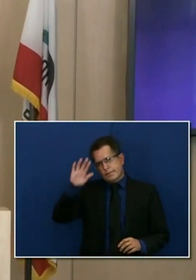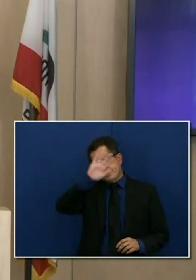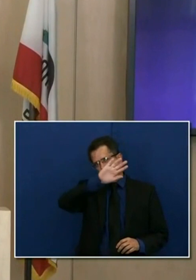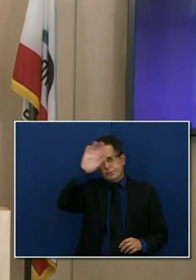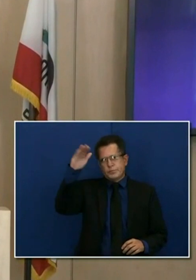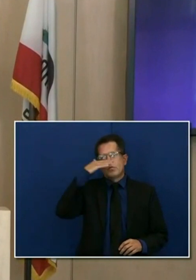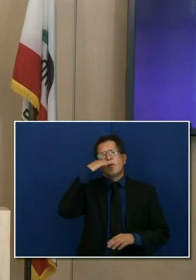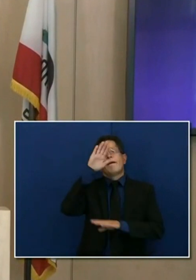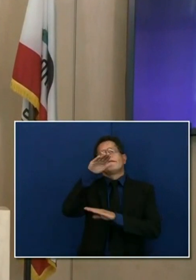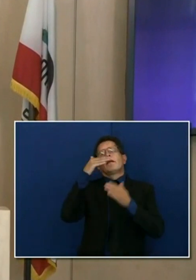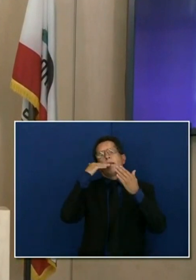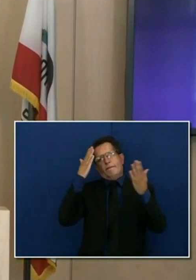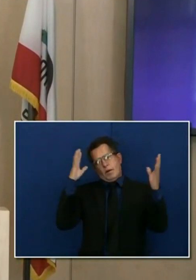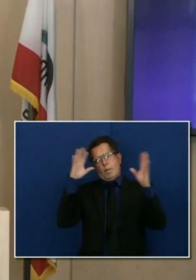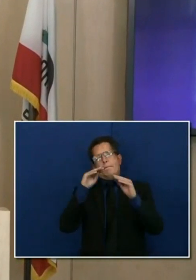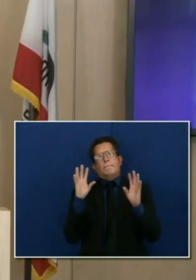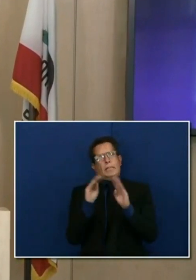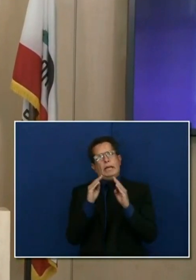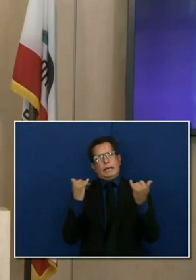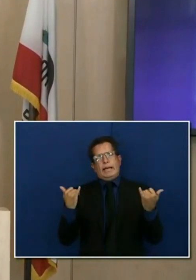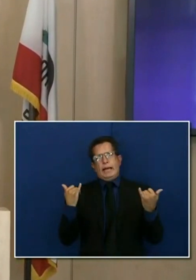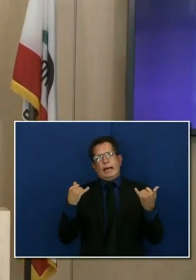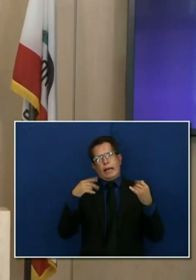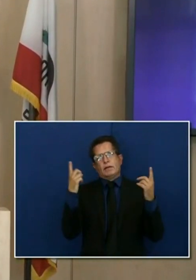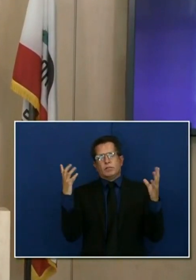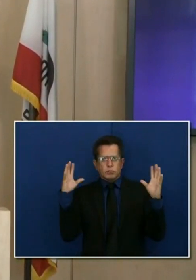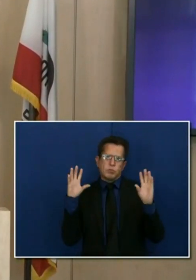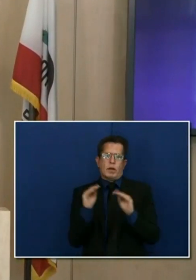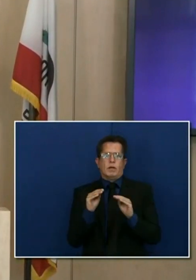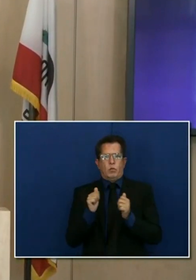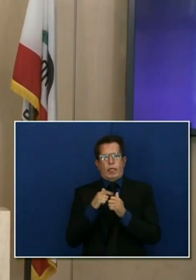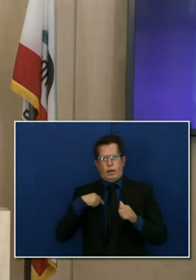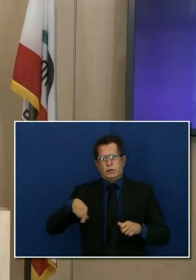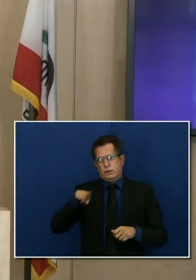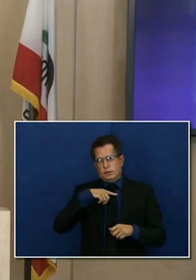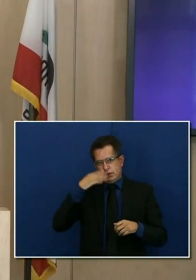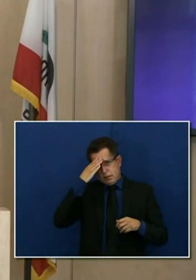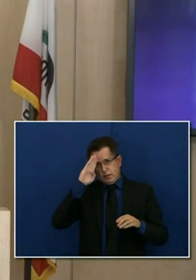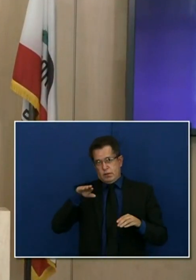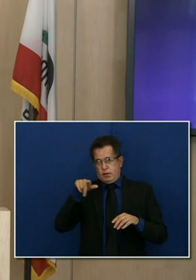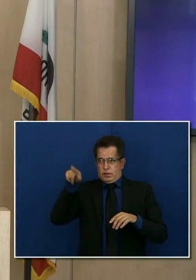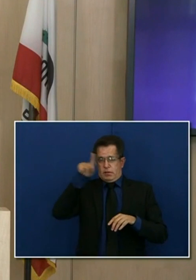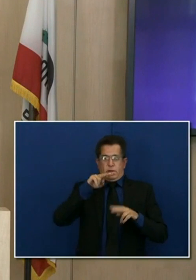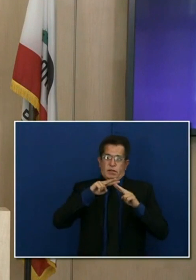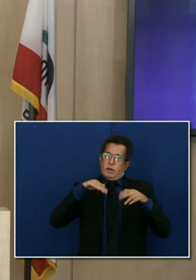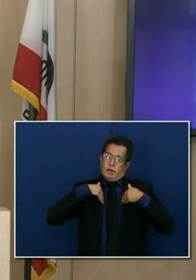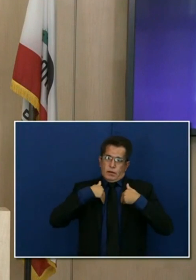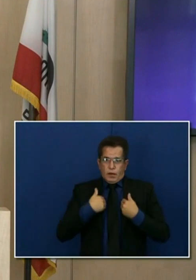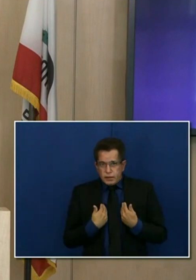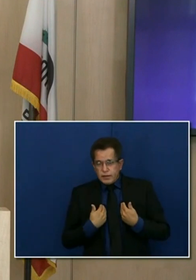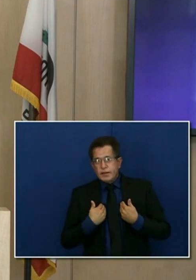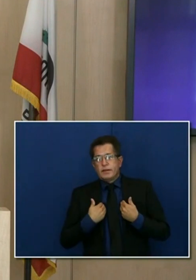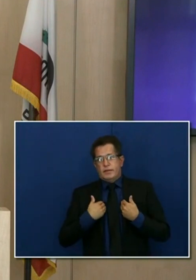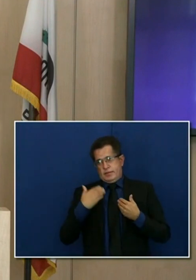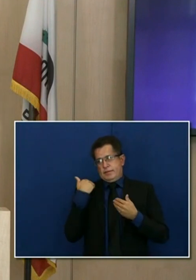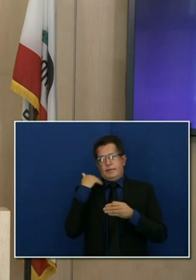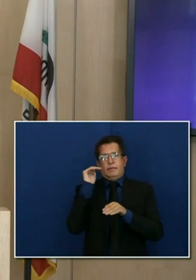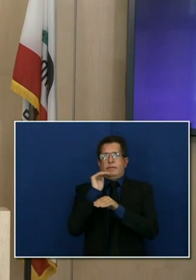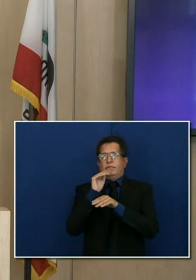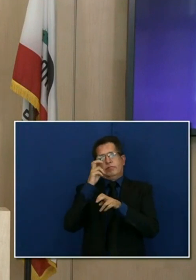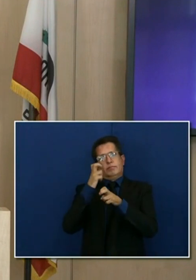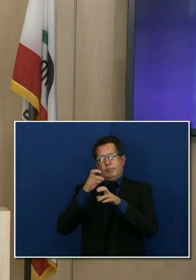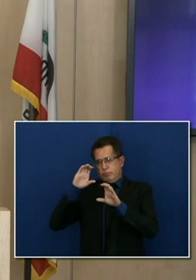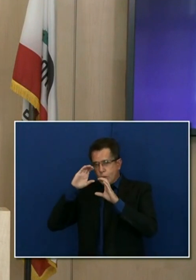Good afternoon, and thank you for joining us. I know that many of us are pretty tired and weary and bleary-eyed after a long